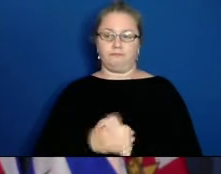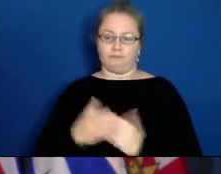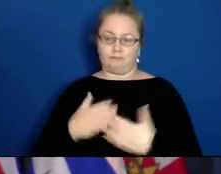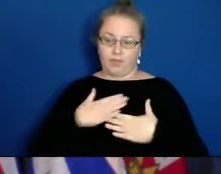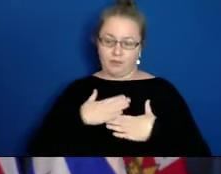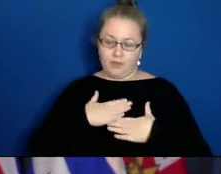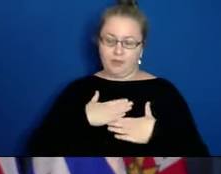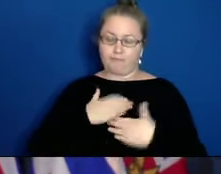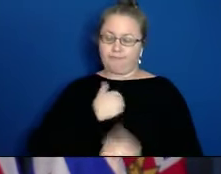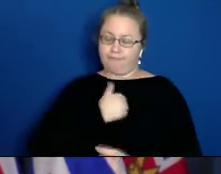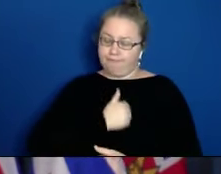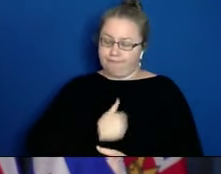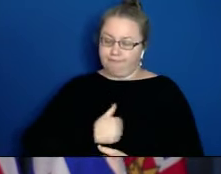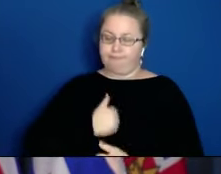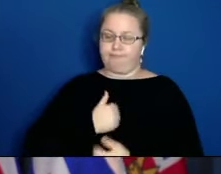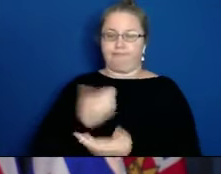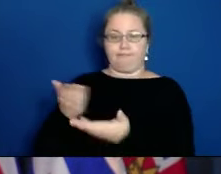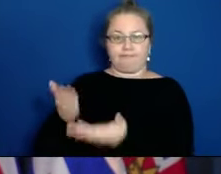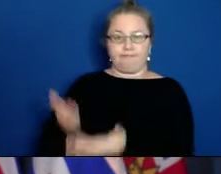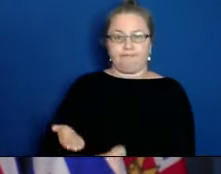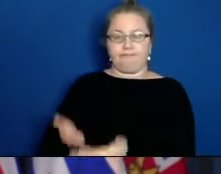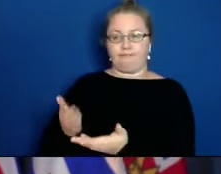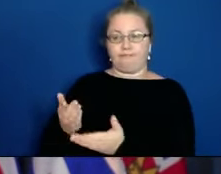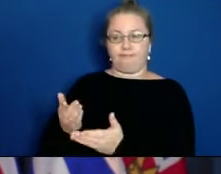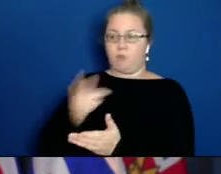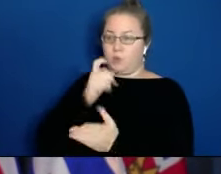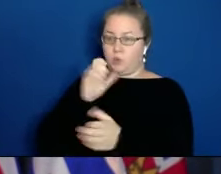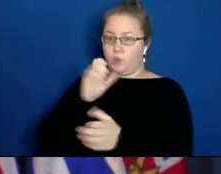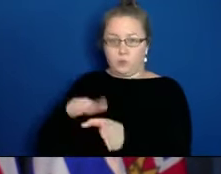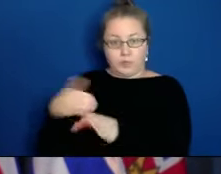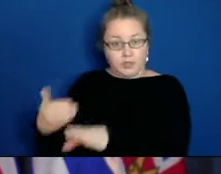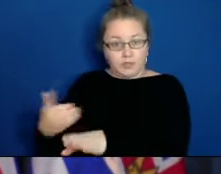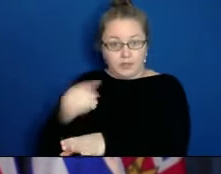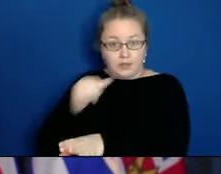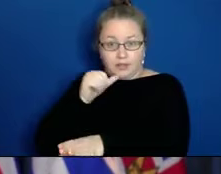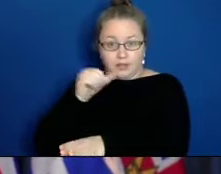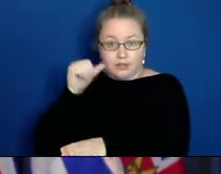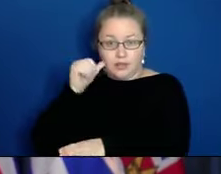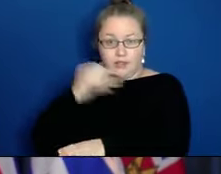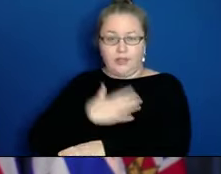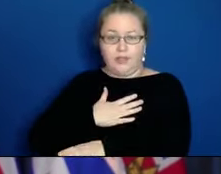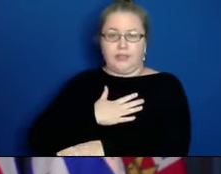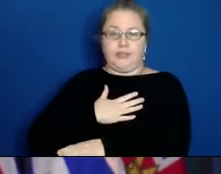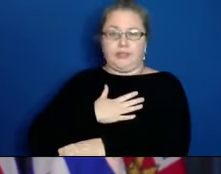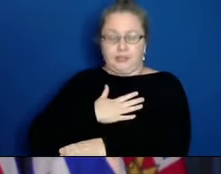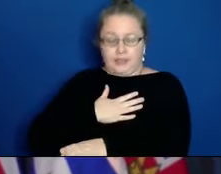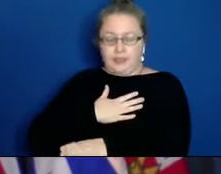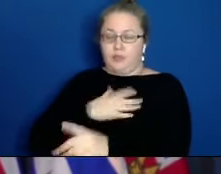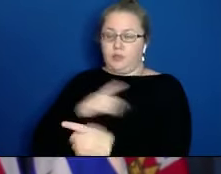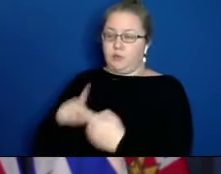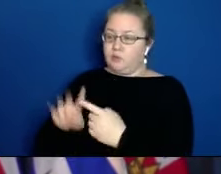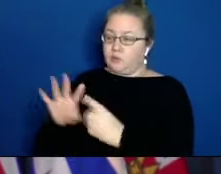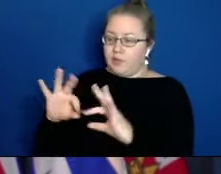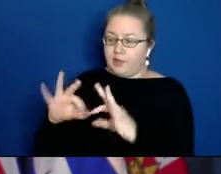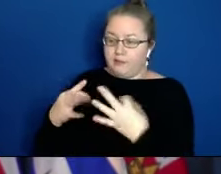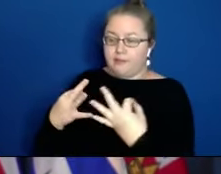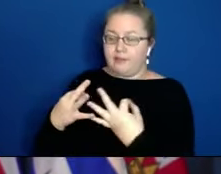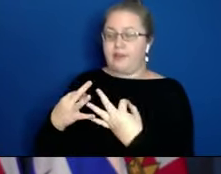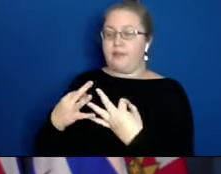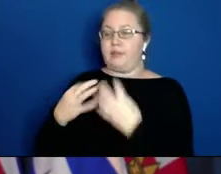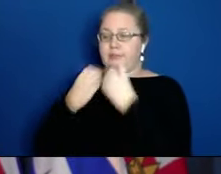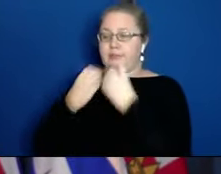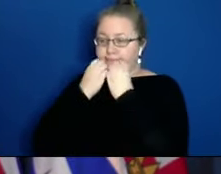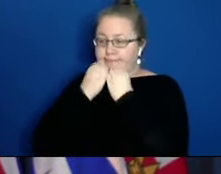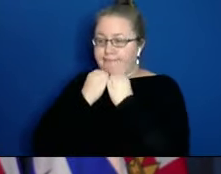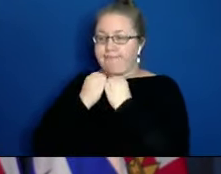province, to the family of the person who passed away in the last day from COVID-19 in BC, in